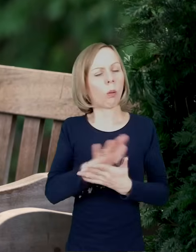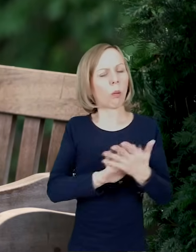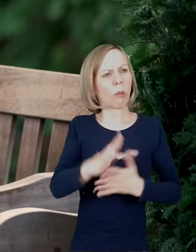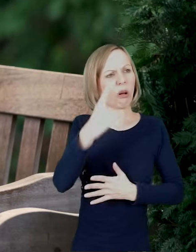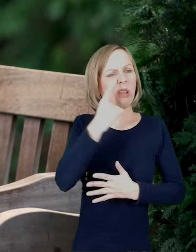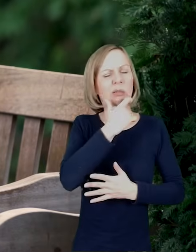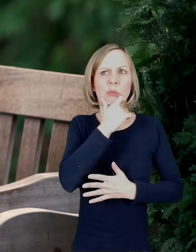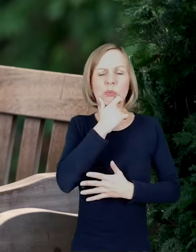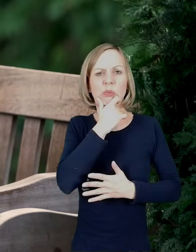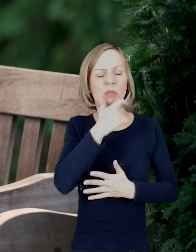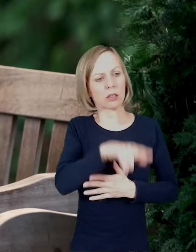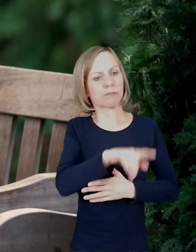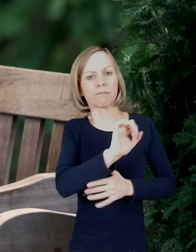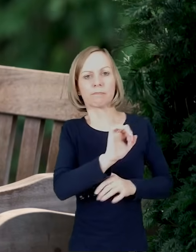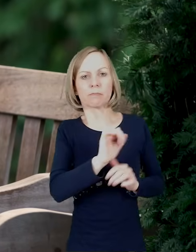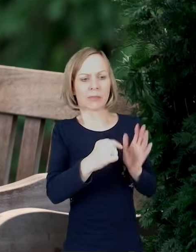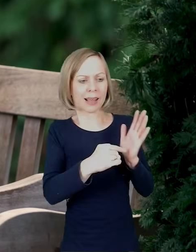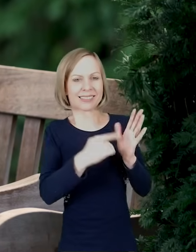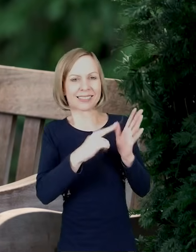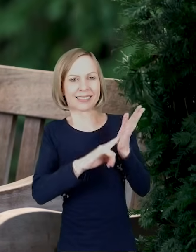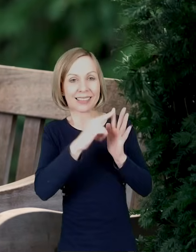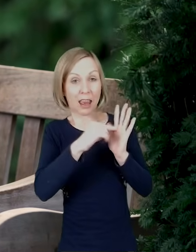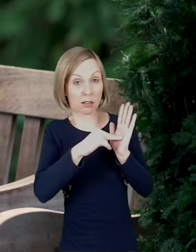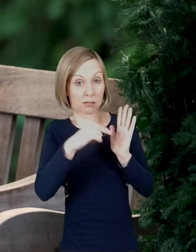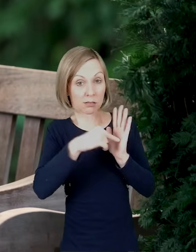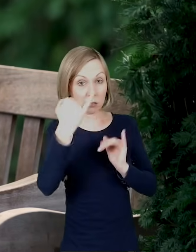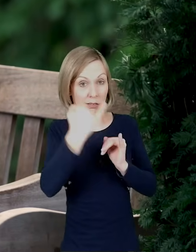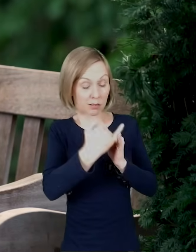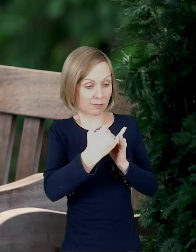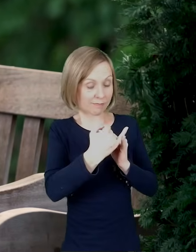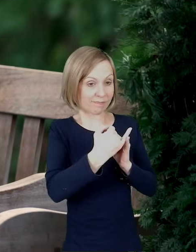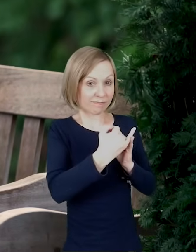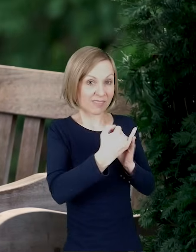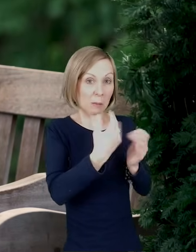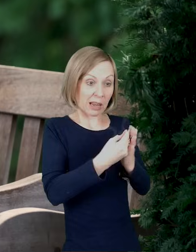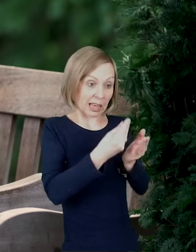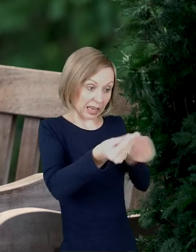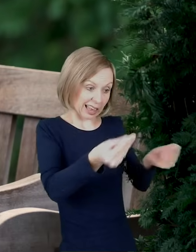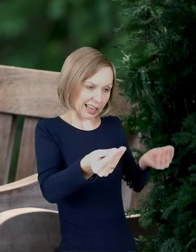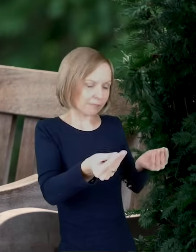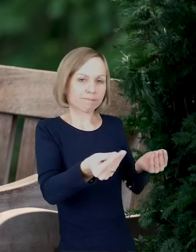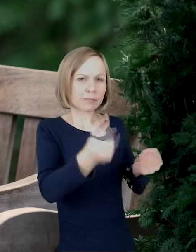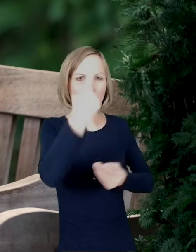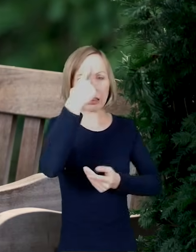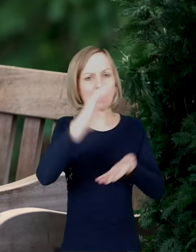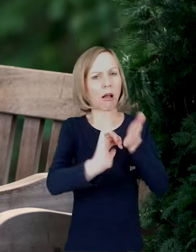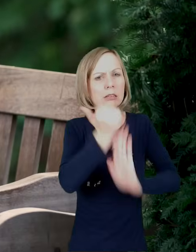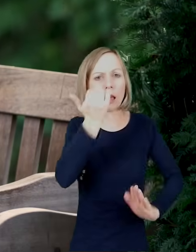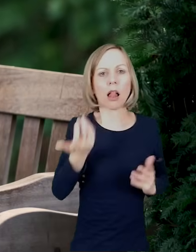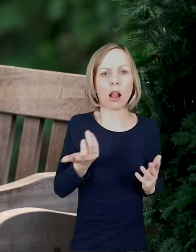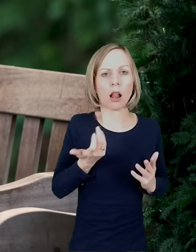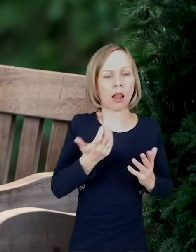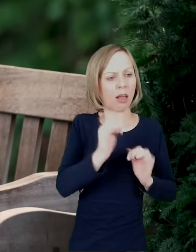So another way, then, of reading the parable is to think of the talents that the slaves were given not as money, but in terms of gifts